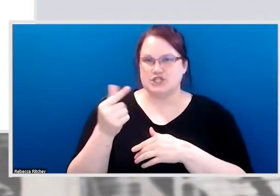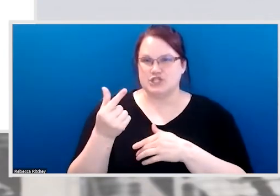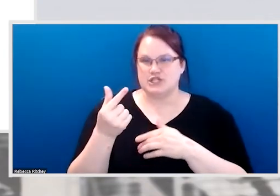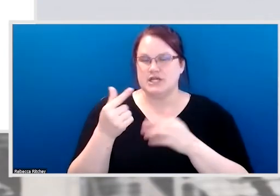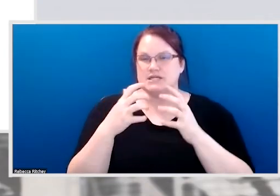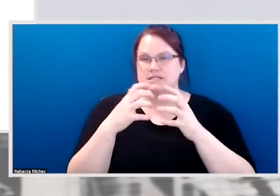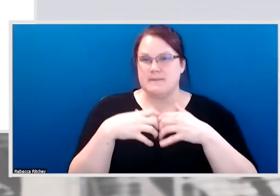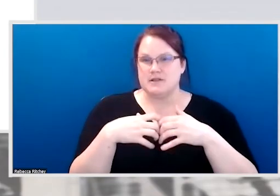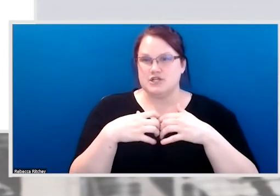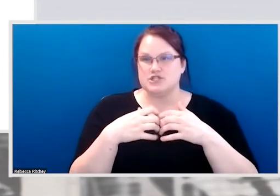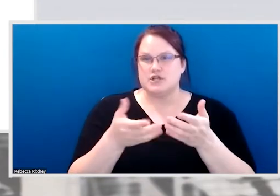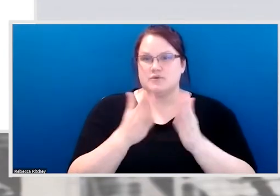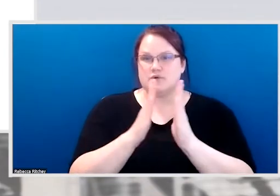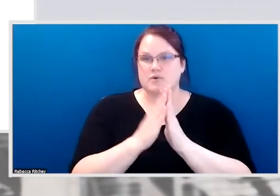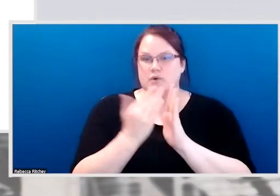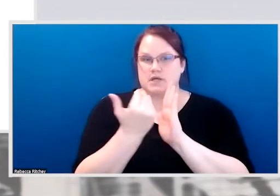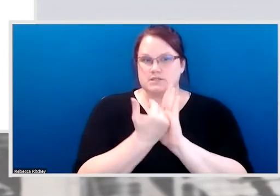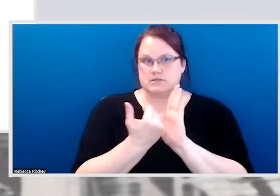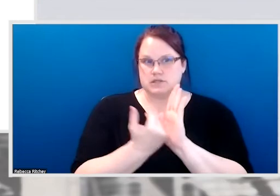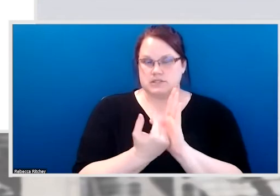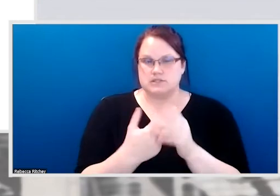list.